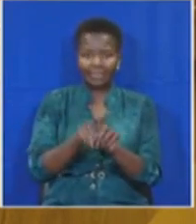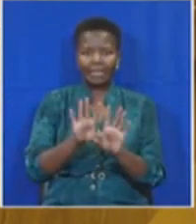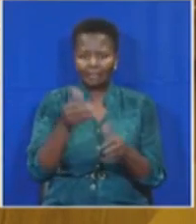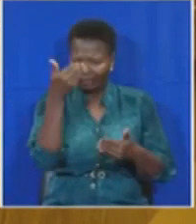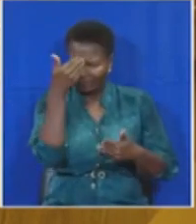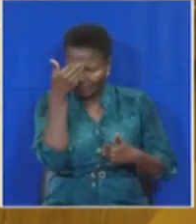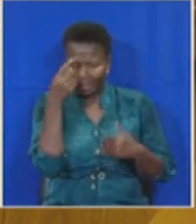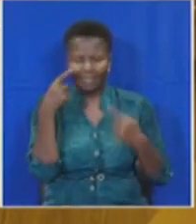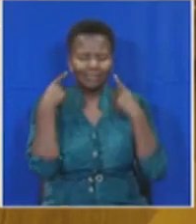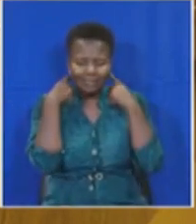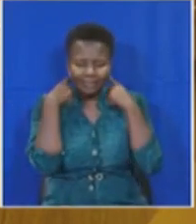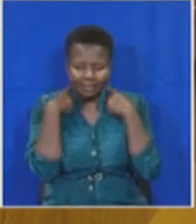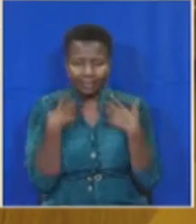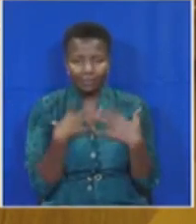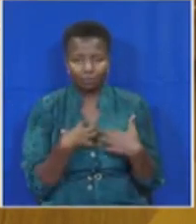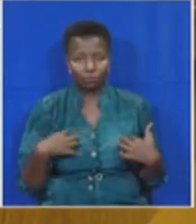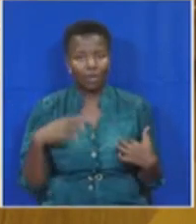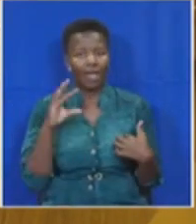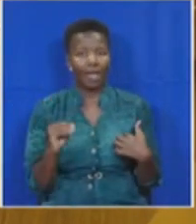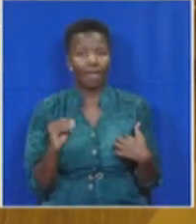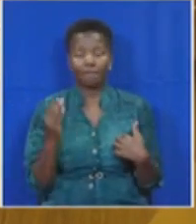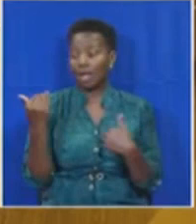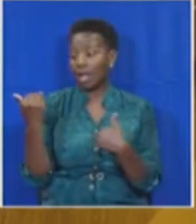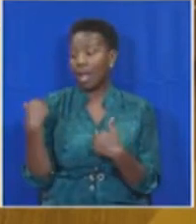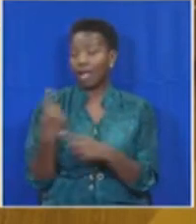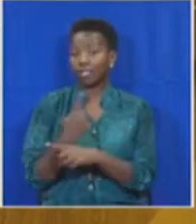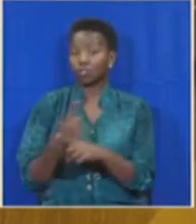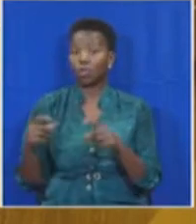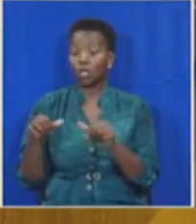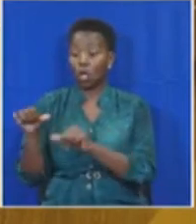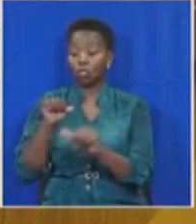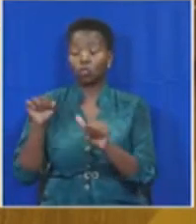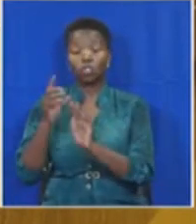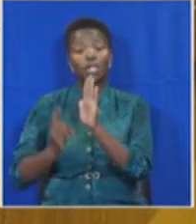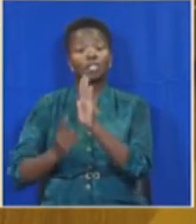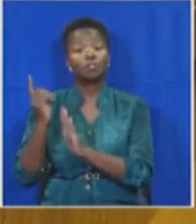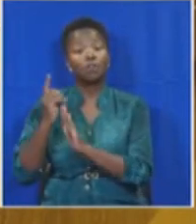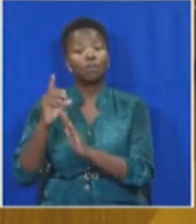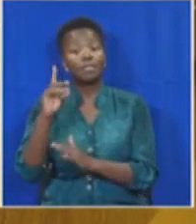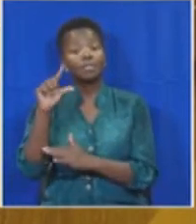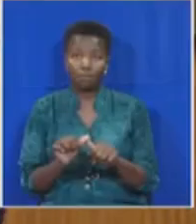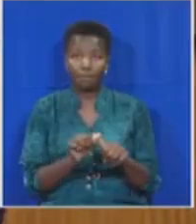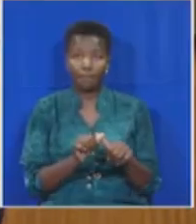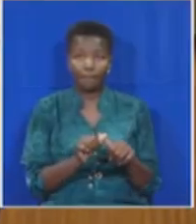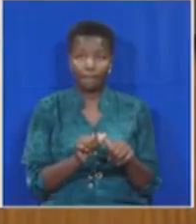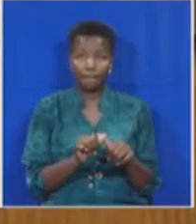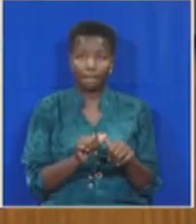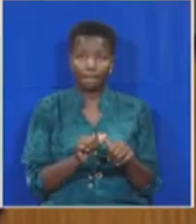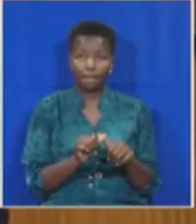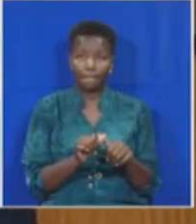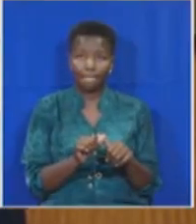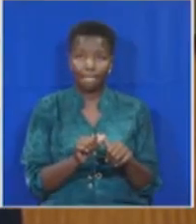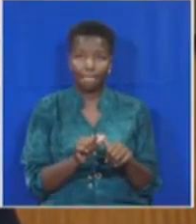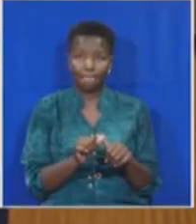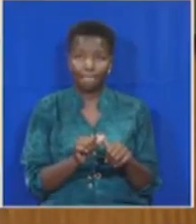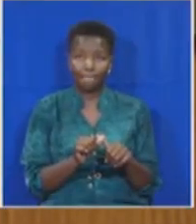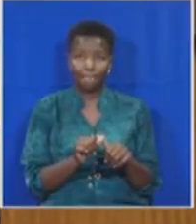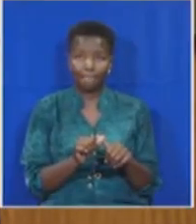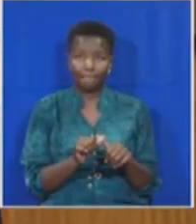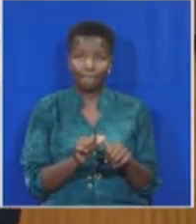condition. And last week, Social Development Director General Zane Dango resigned. What we have